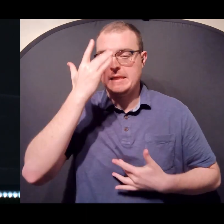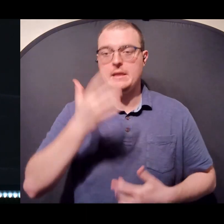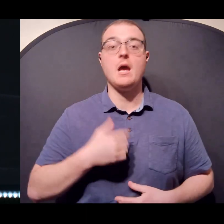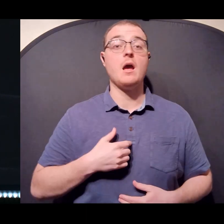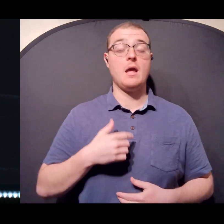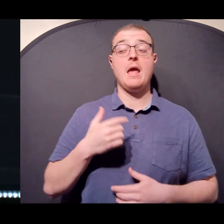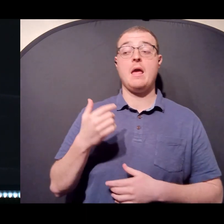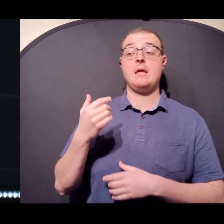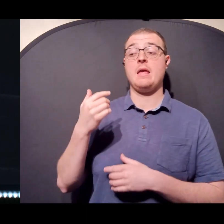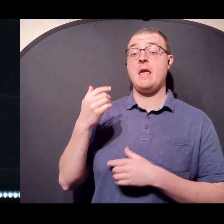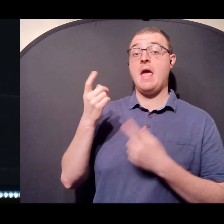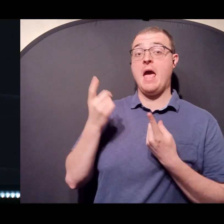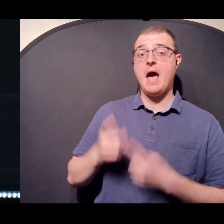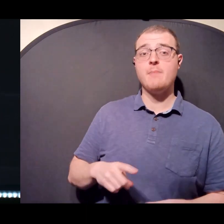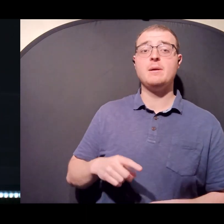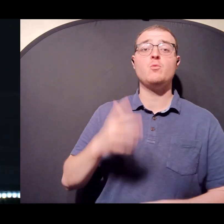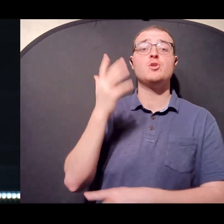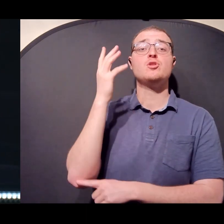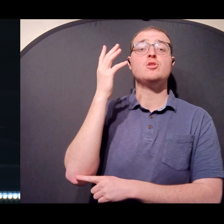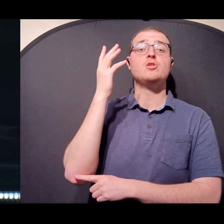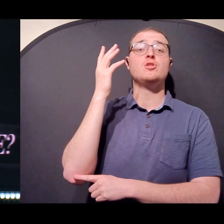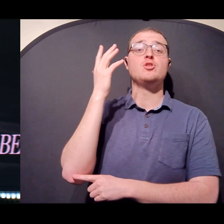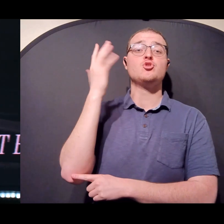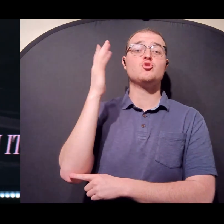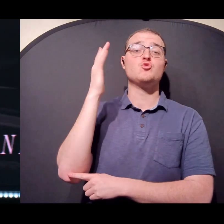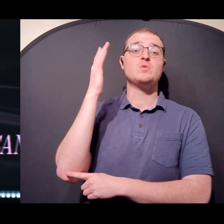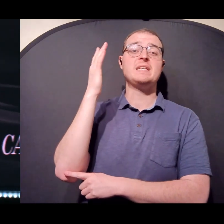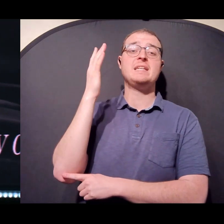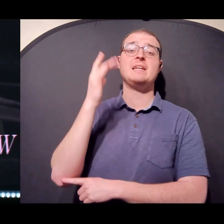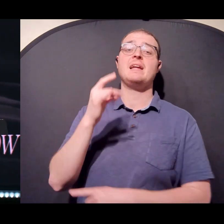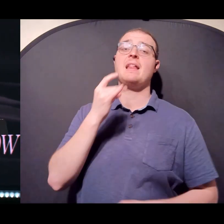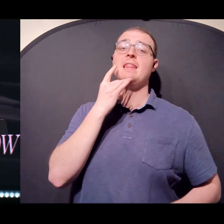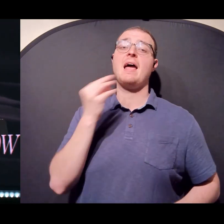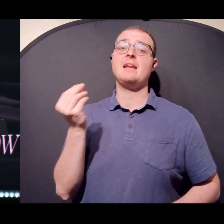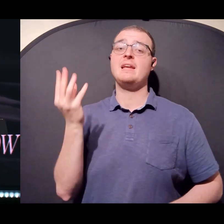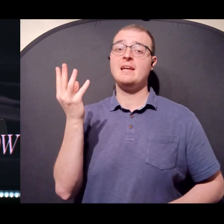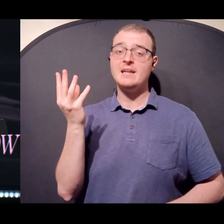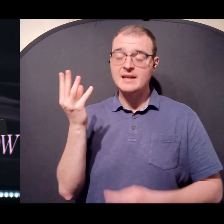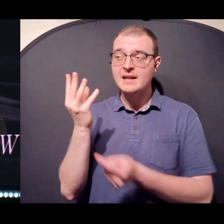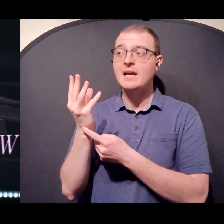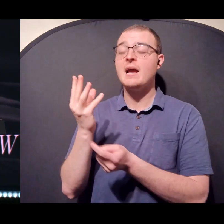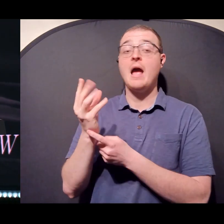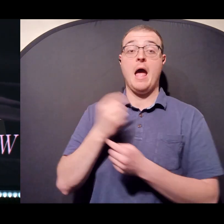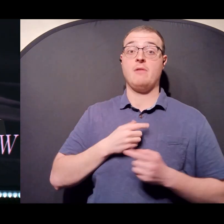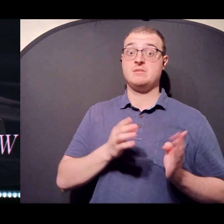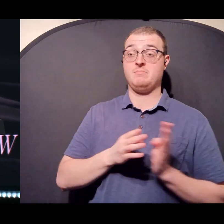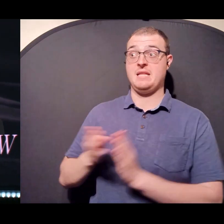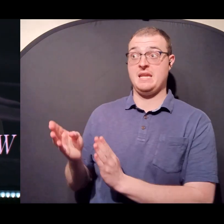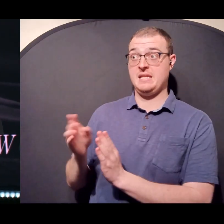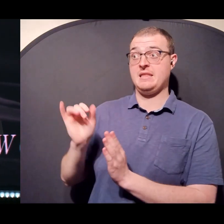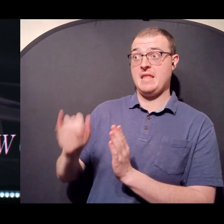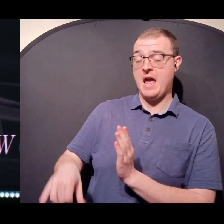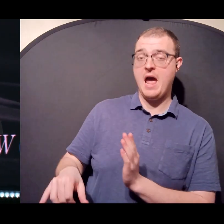And I went up there. They told me 33,000 people are coming tonight. I'm like, that's it? Just 33?